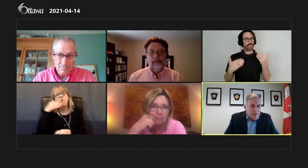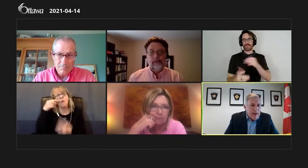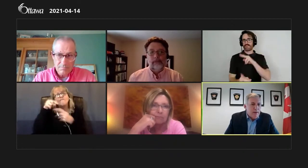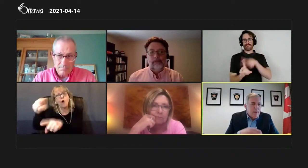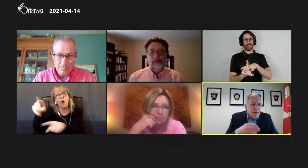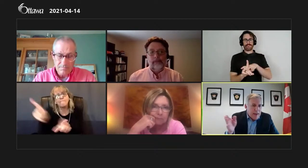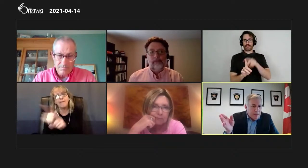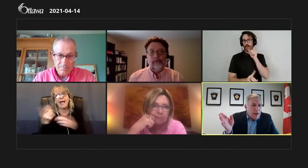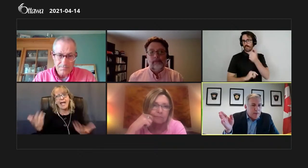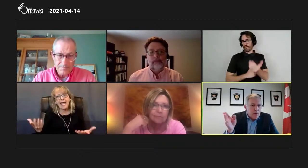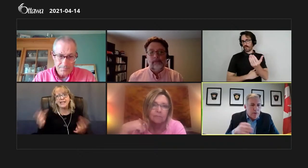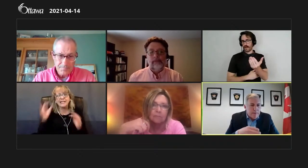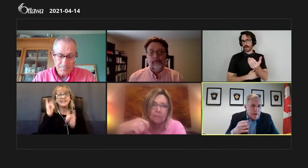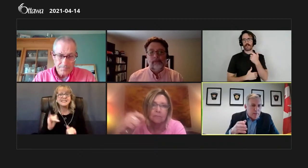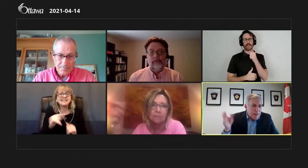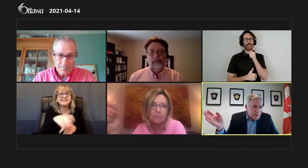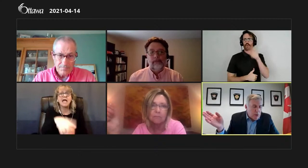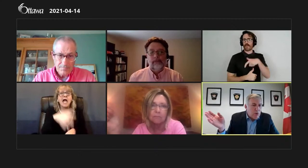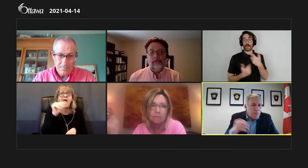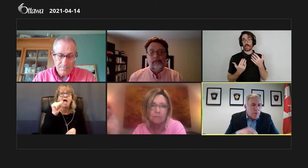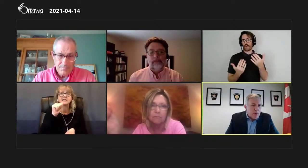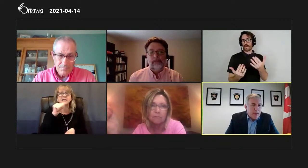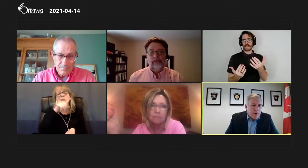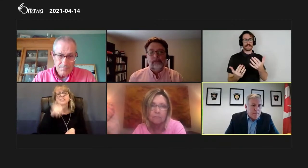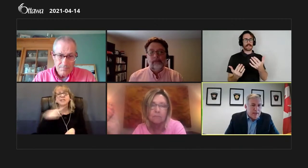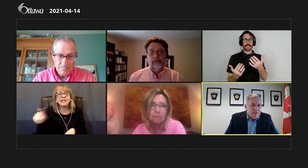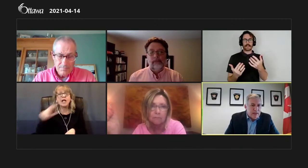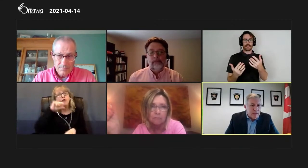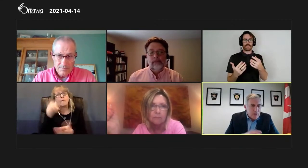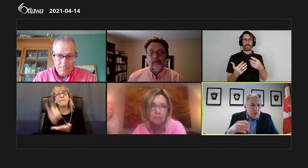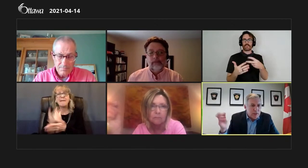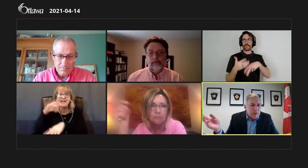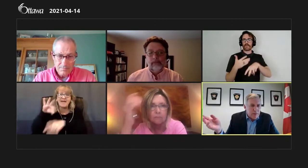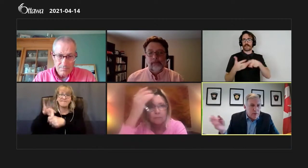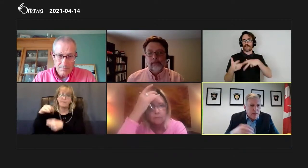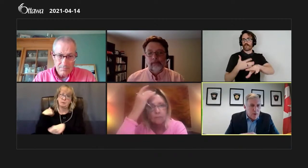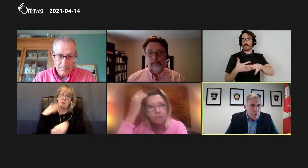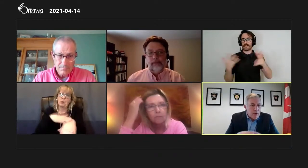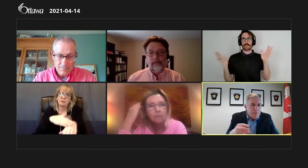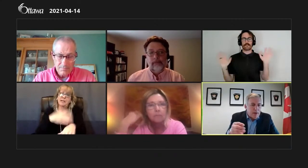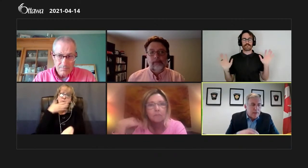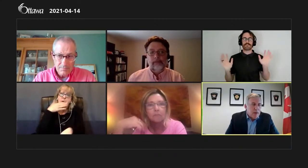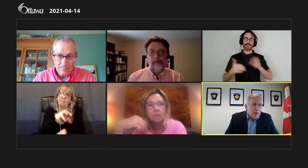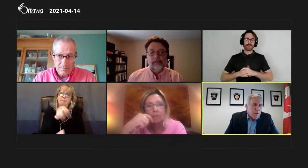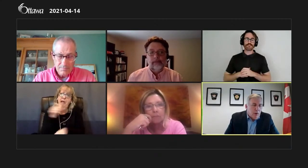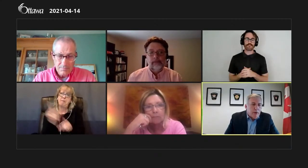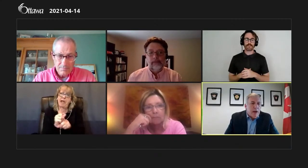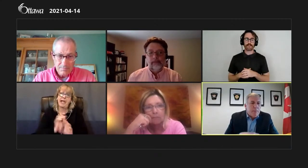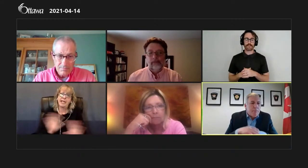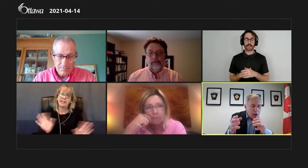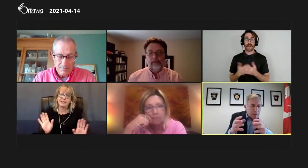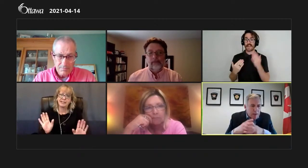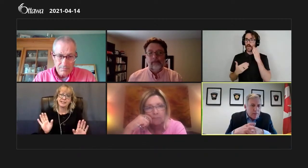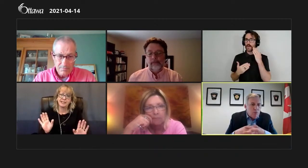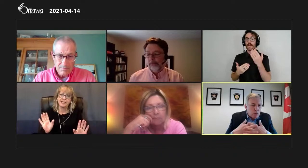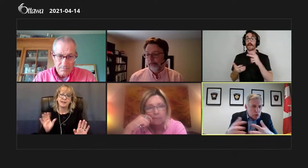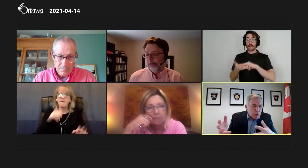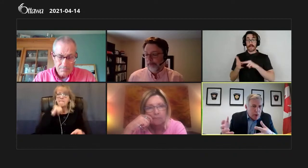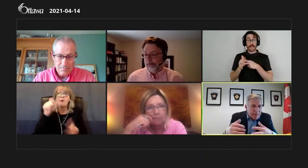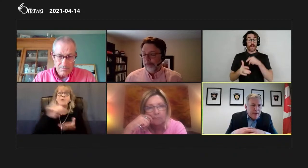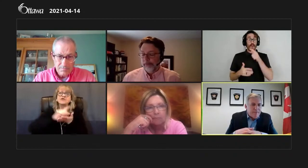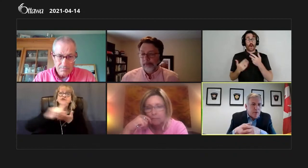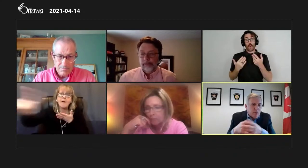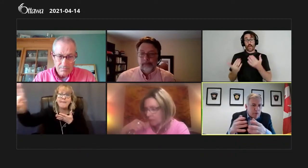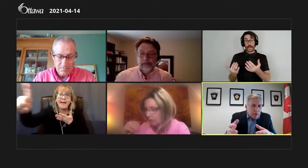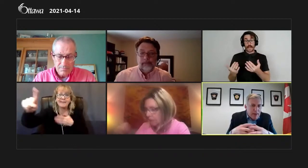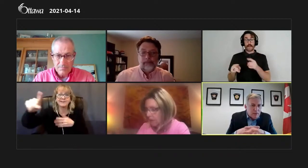take that and not go and tell the public, don't go book now in a mass vaccination site in a week, because while you're not blocking, you won't show up at